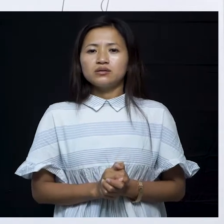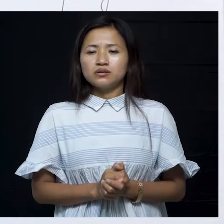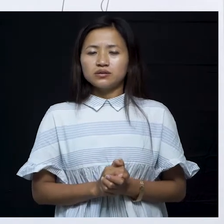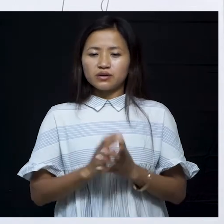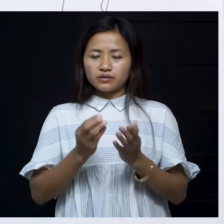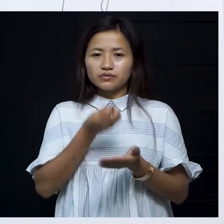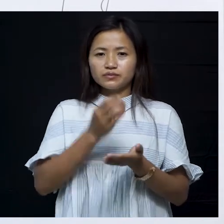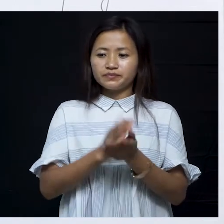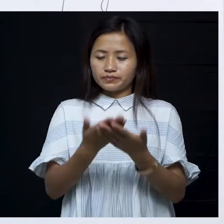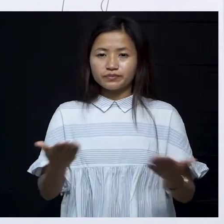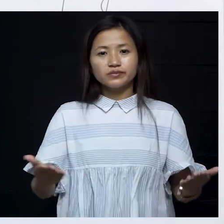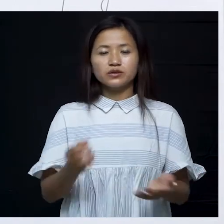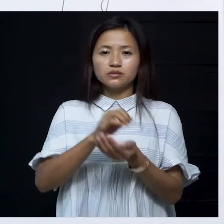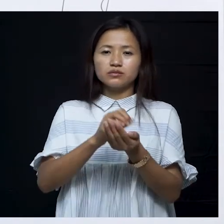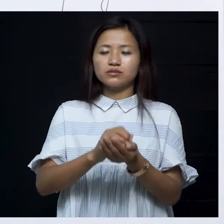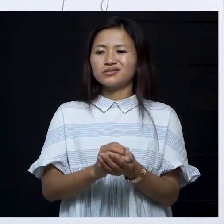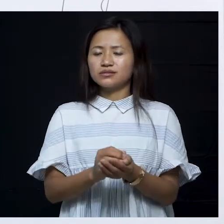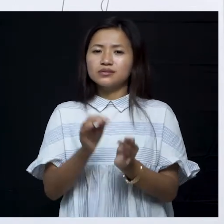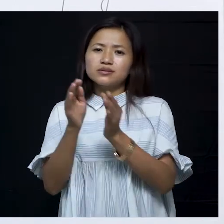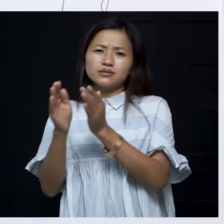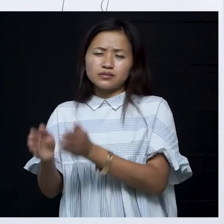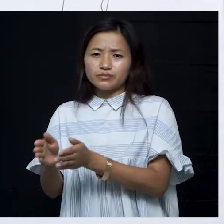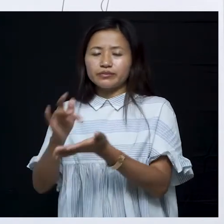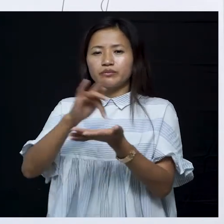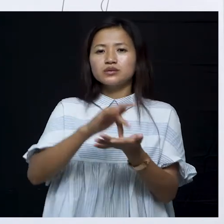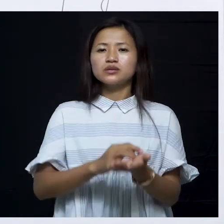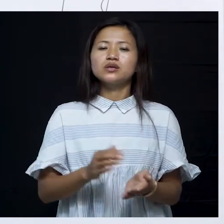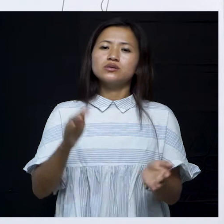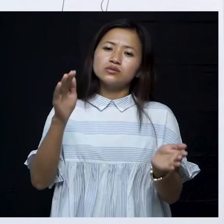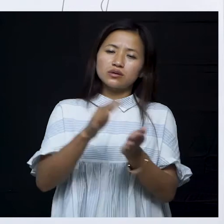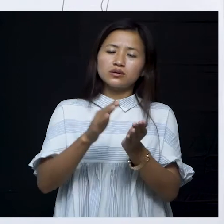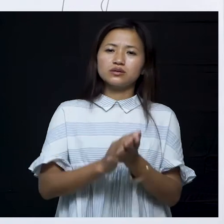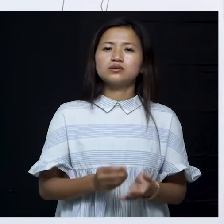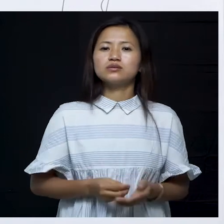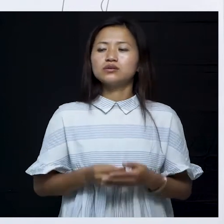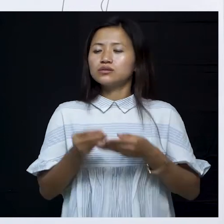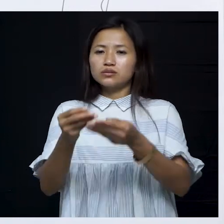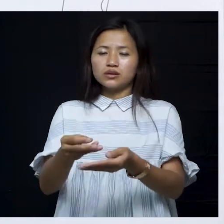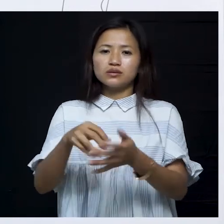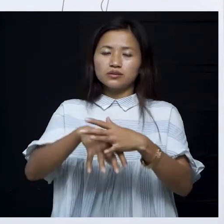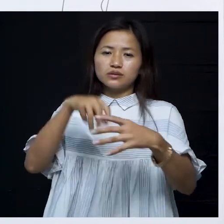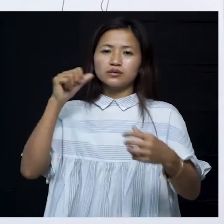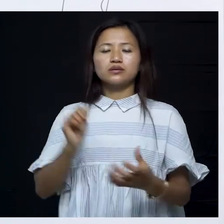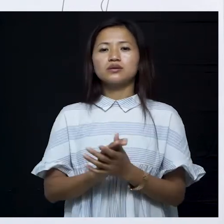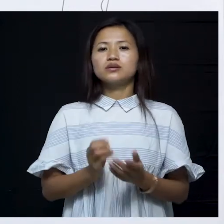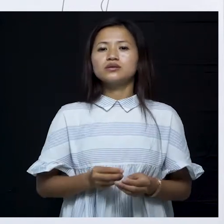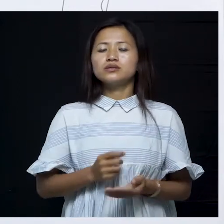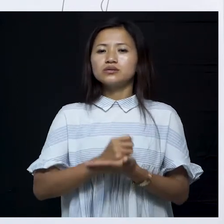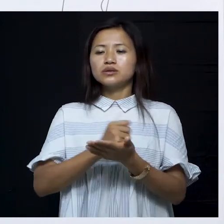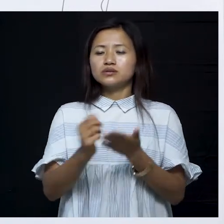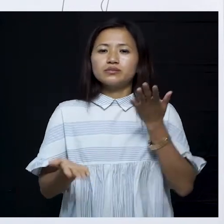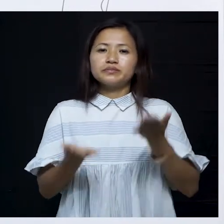food products, they store it in certain place, and whenever they have shortage, they used to take it out, and in that way they try